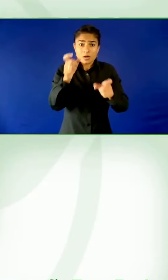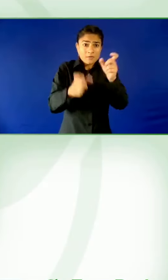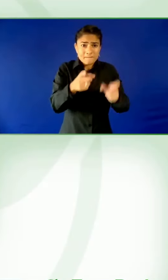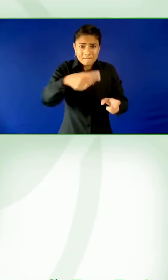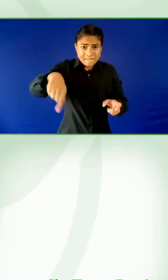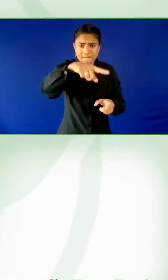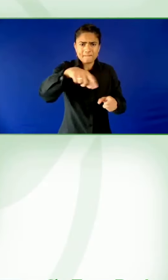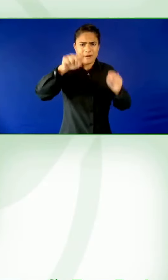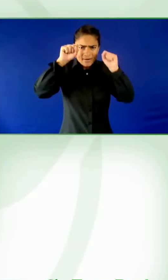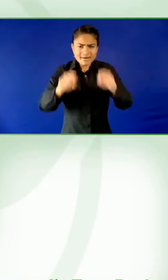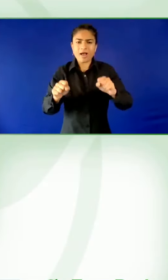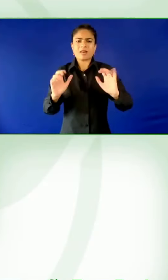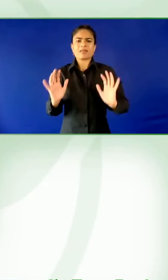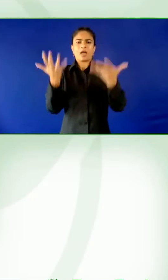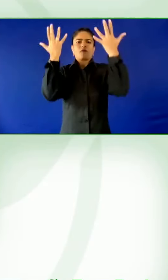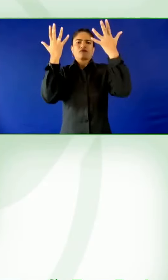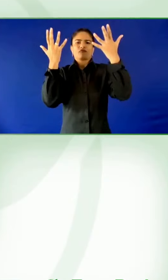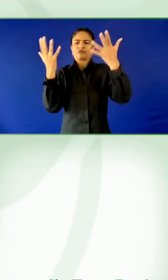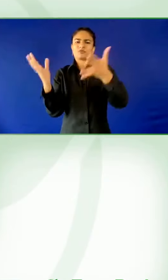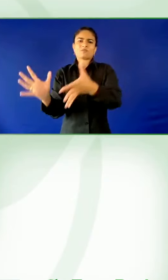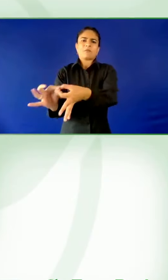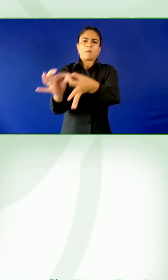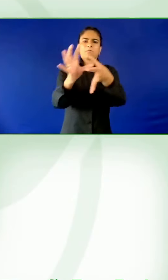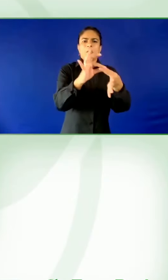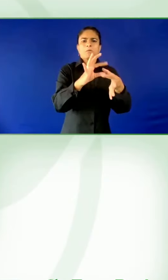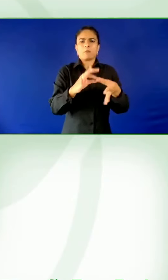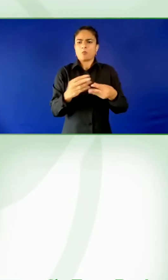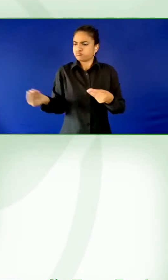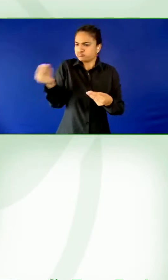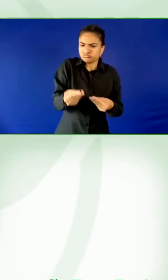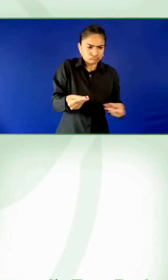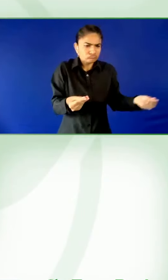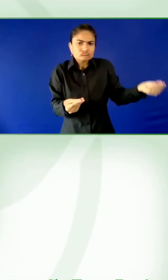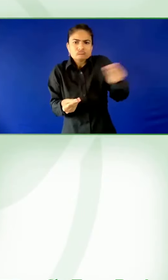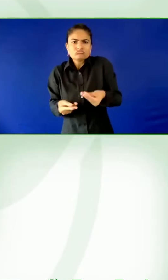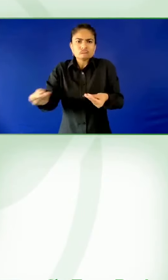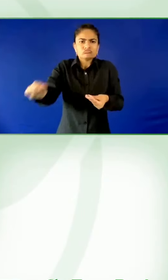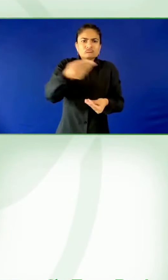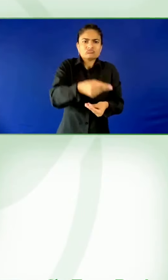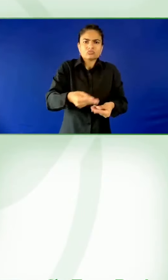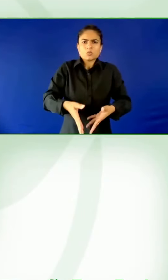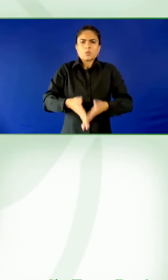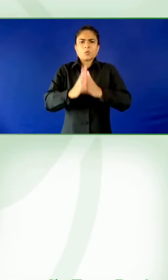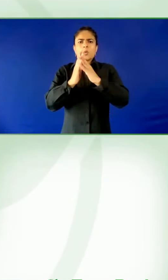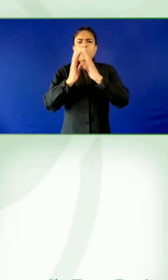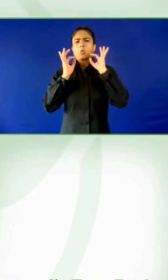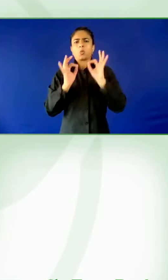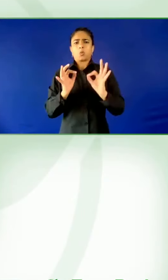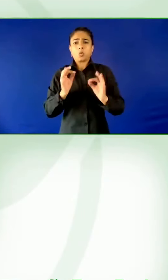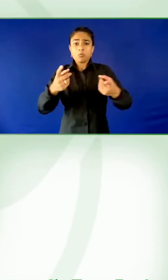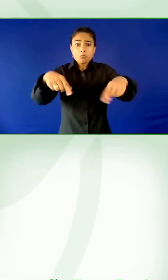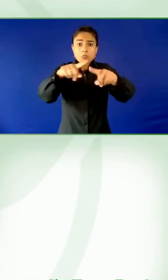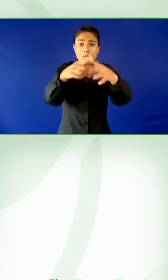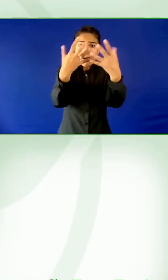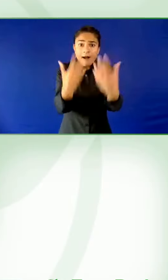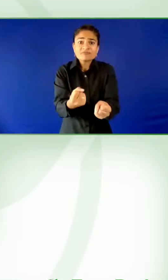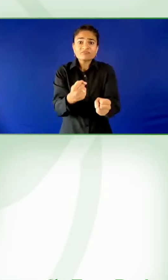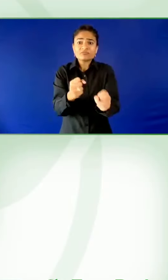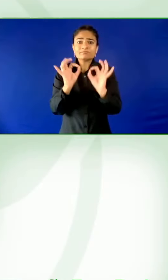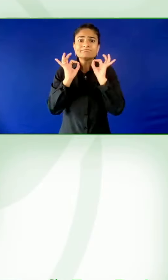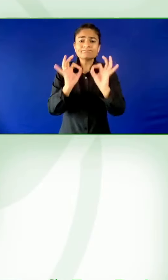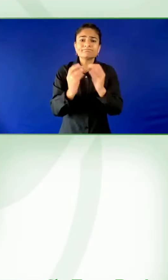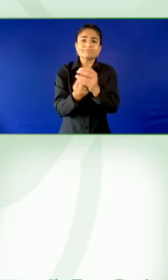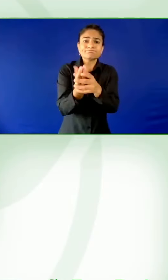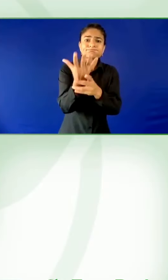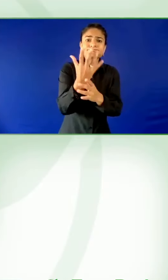co-creation would become easy. That is the work that we do and we try to take